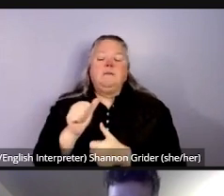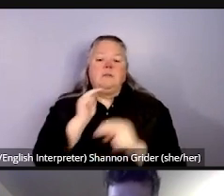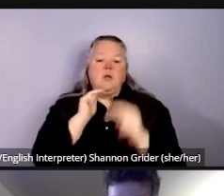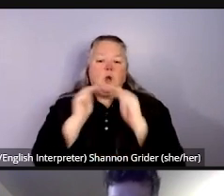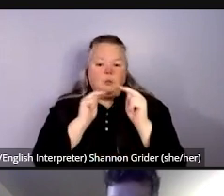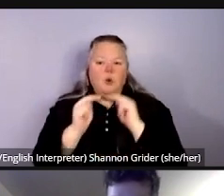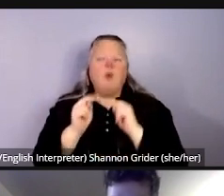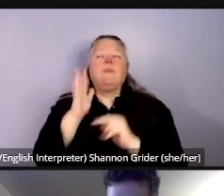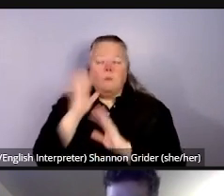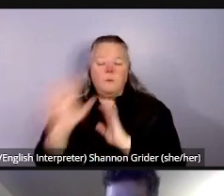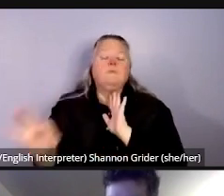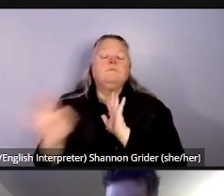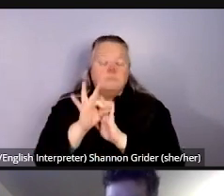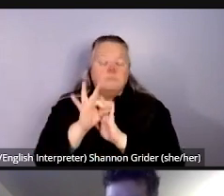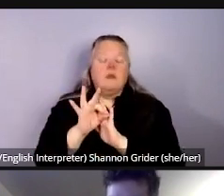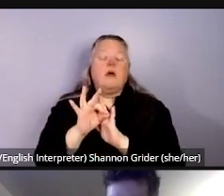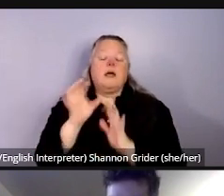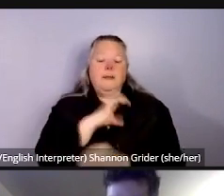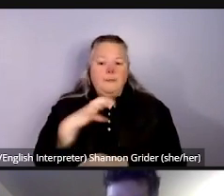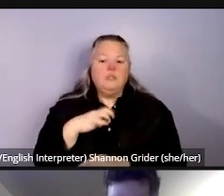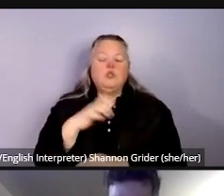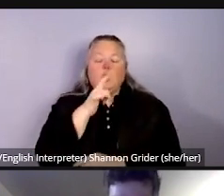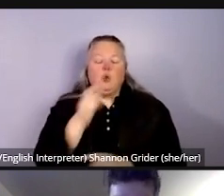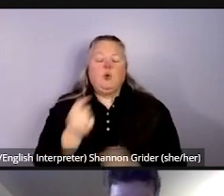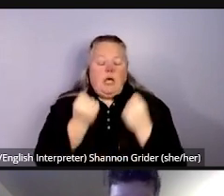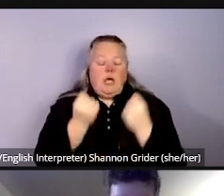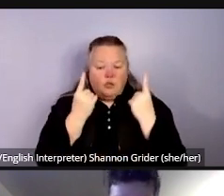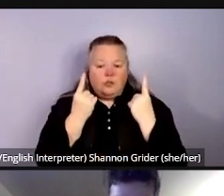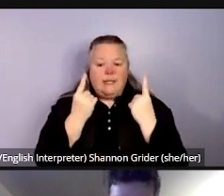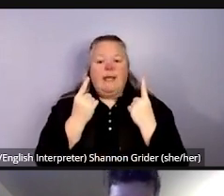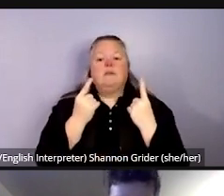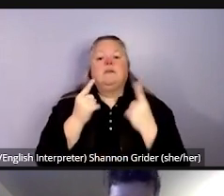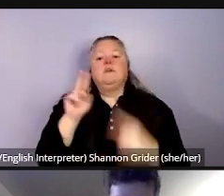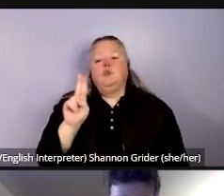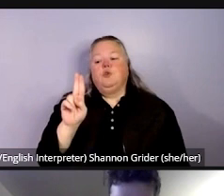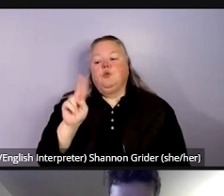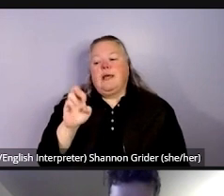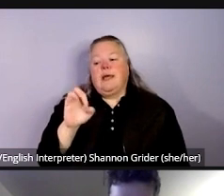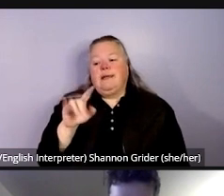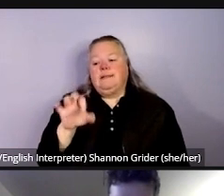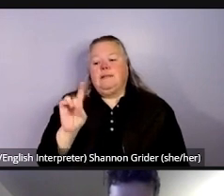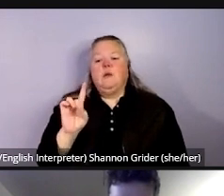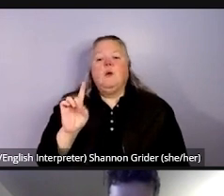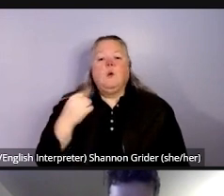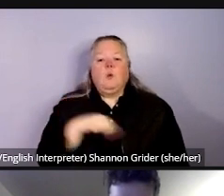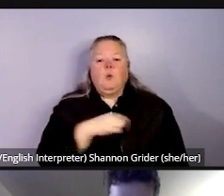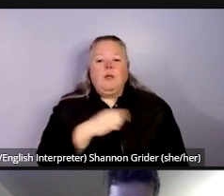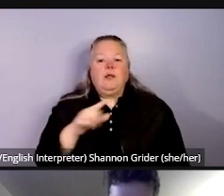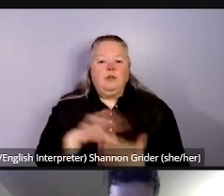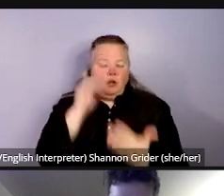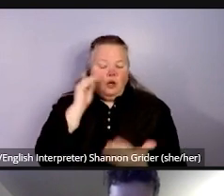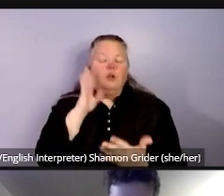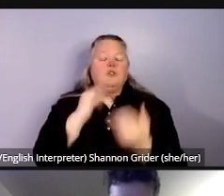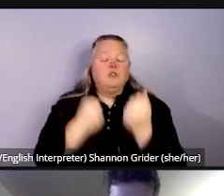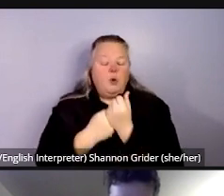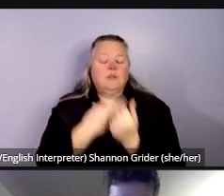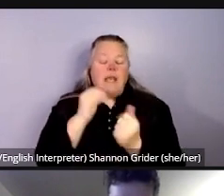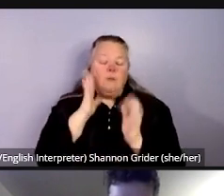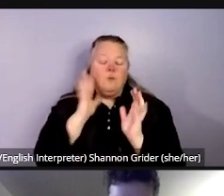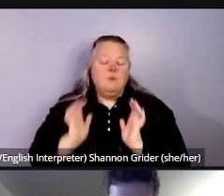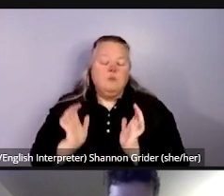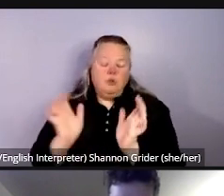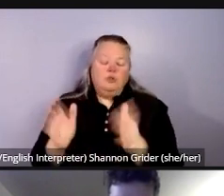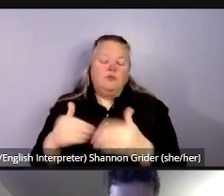a commissioner who understands the United We Learn vision, supports it, and can help move it forward. So